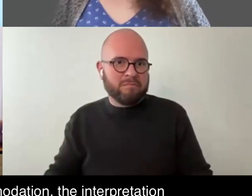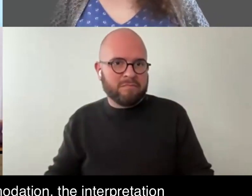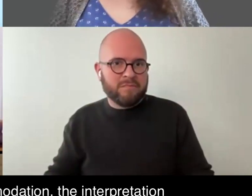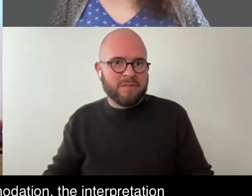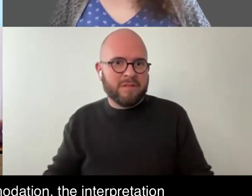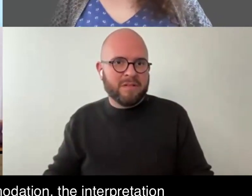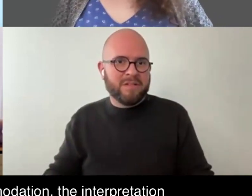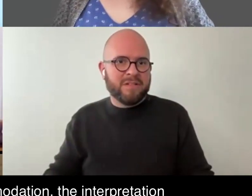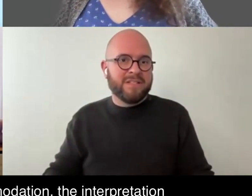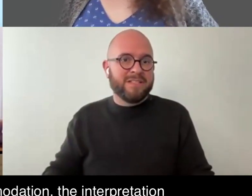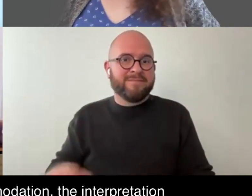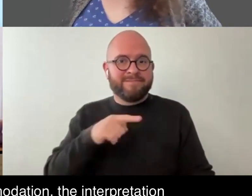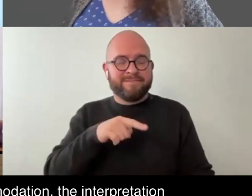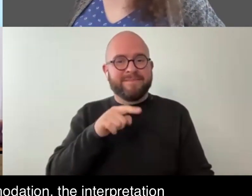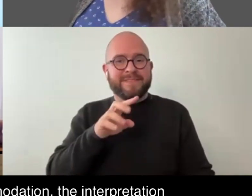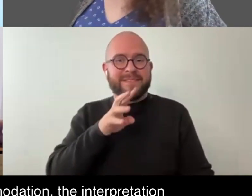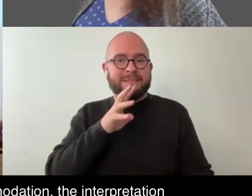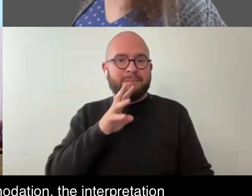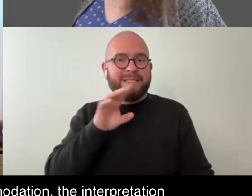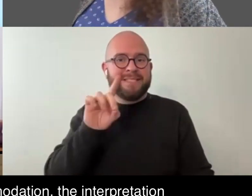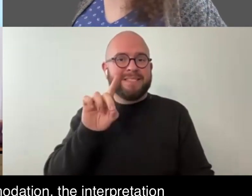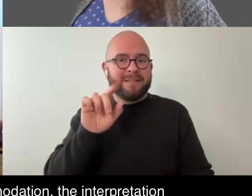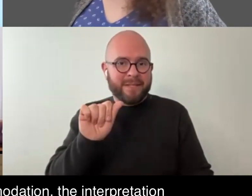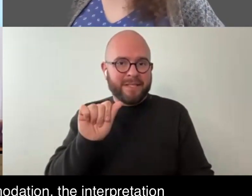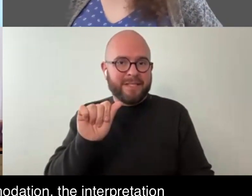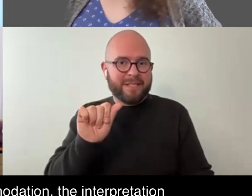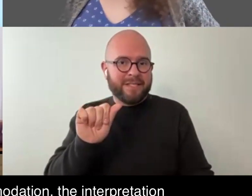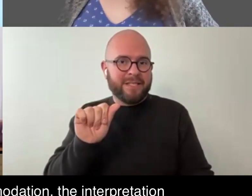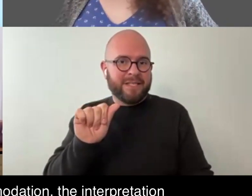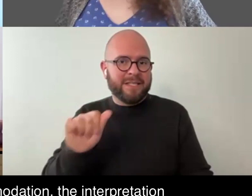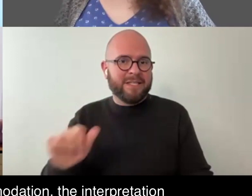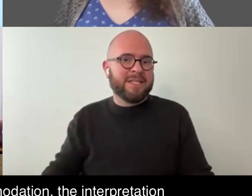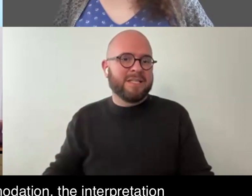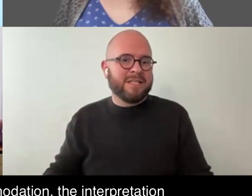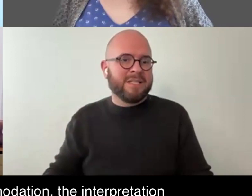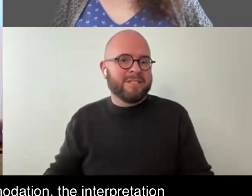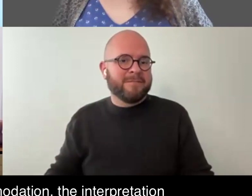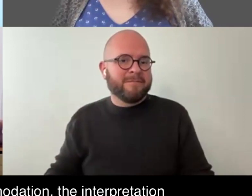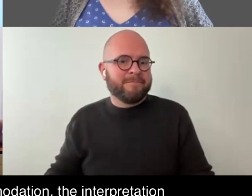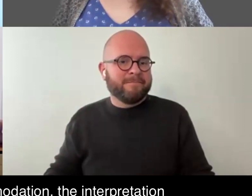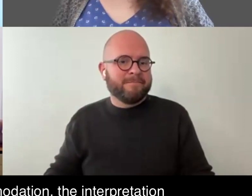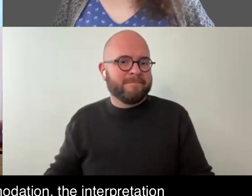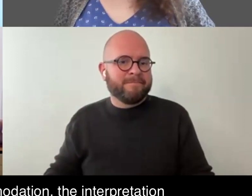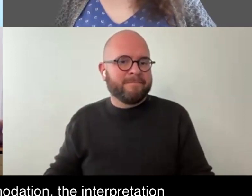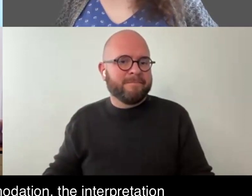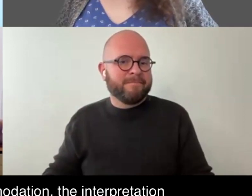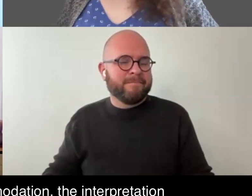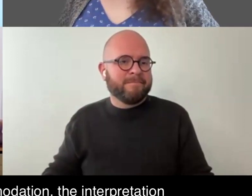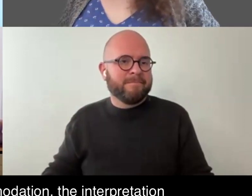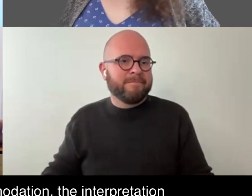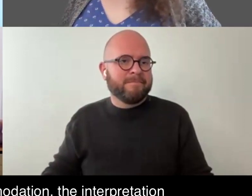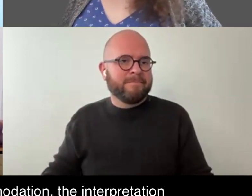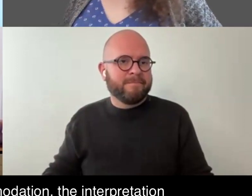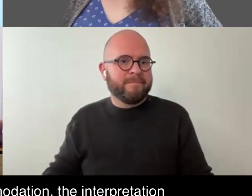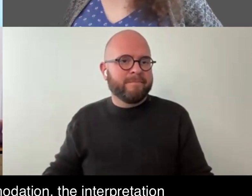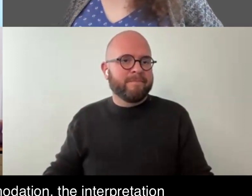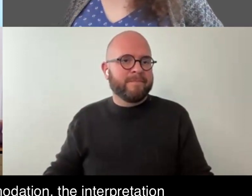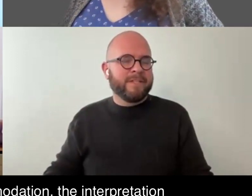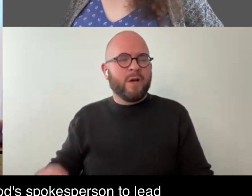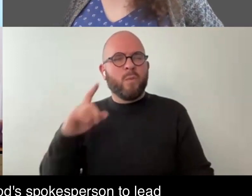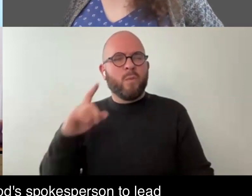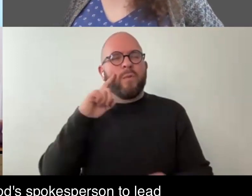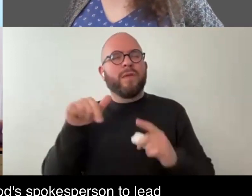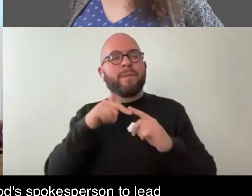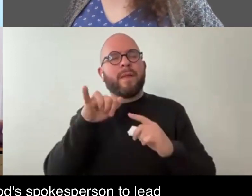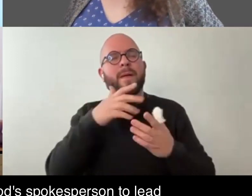God provides an accommodation. The interpretation of that that incident, that part where